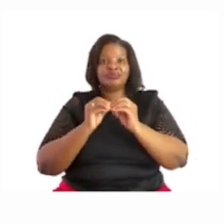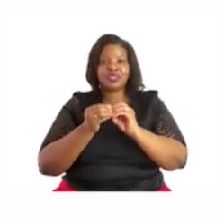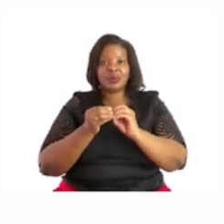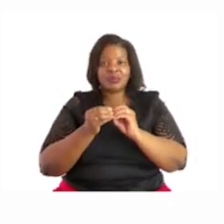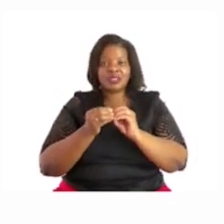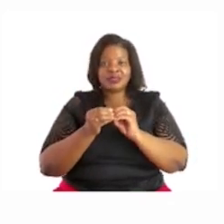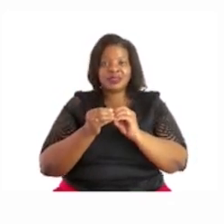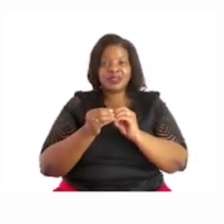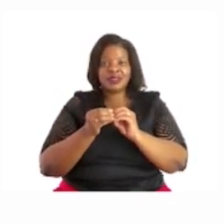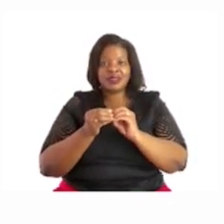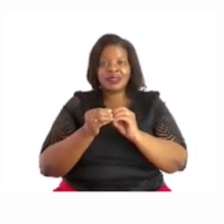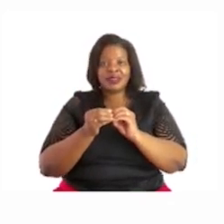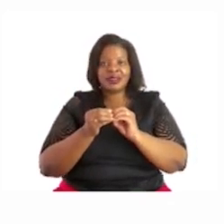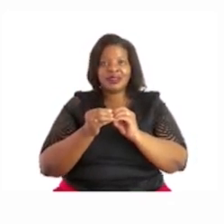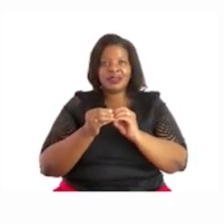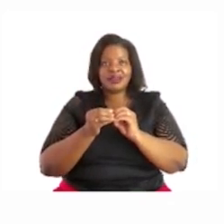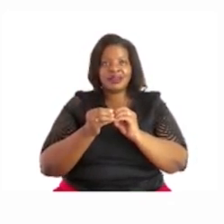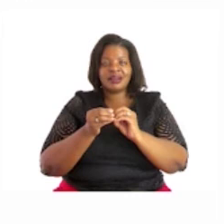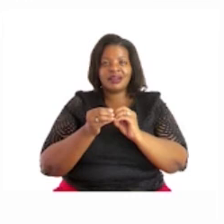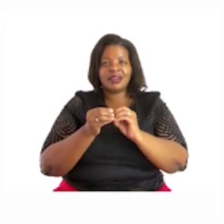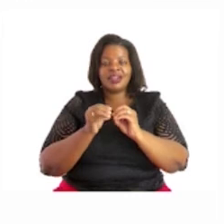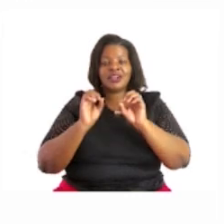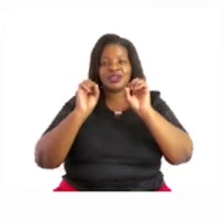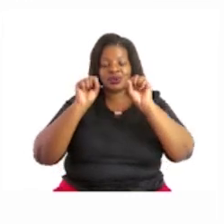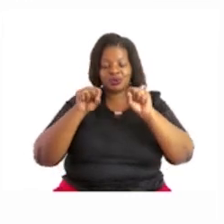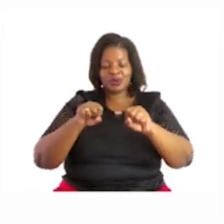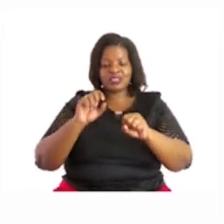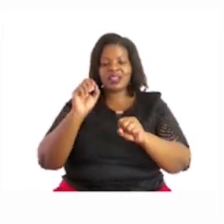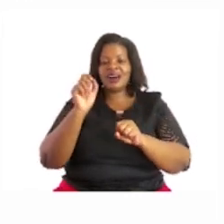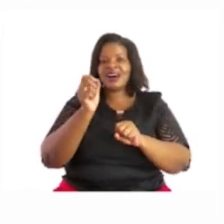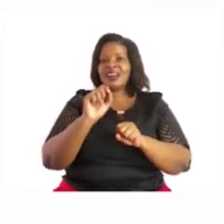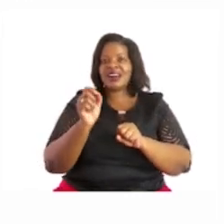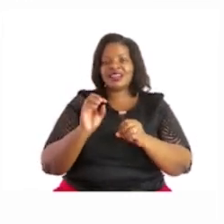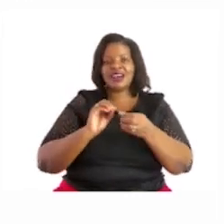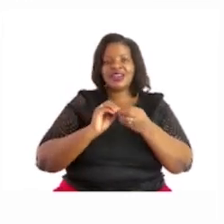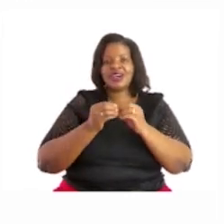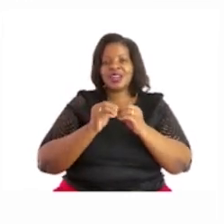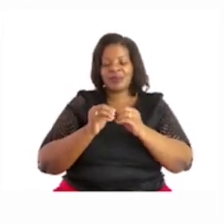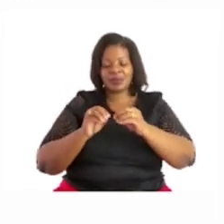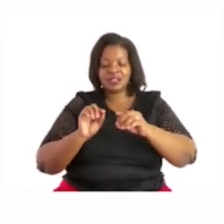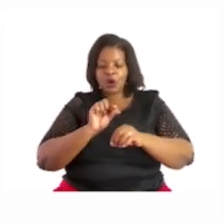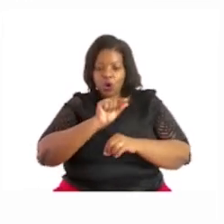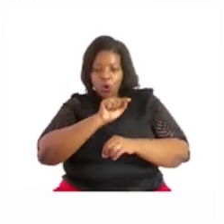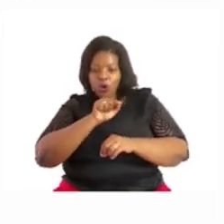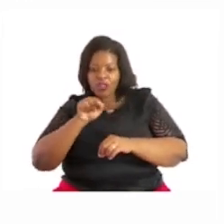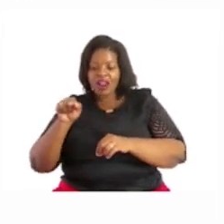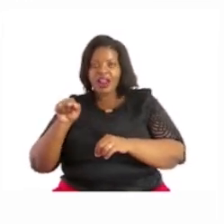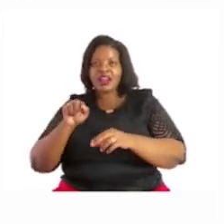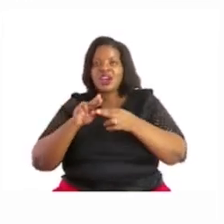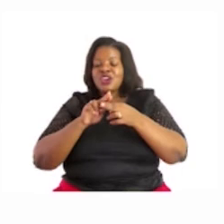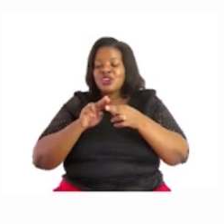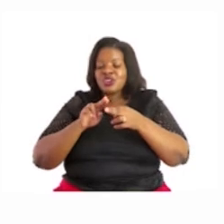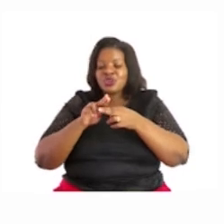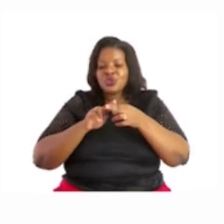and then you have to write them nicely on the line. You can use a pencil